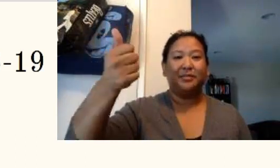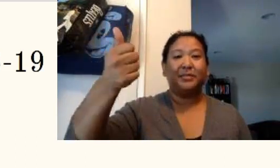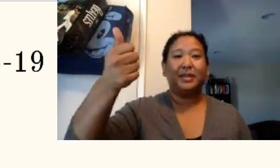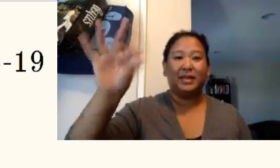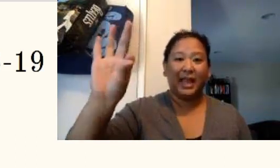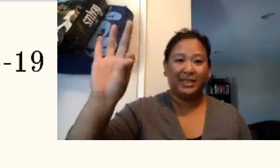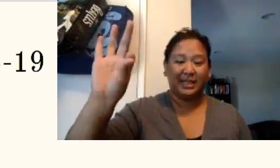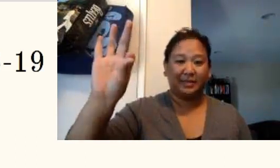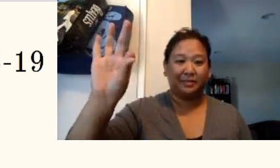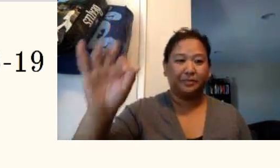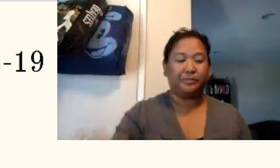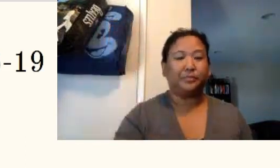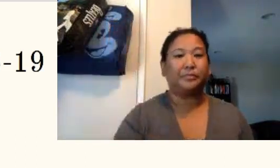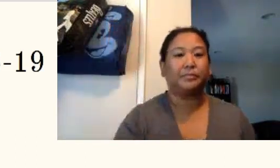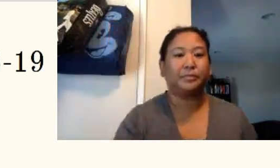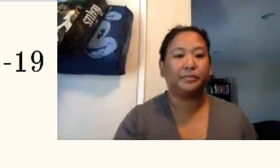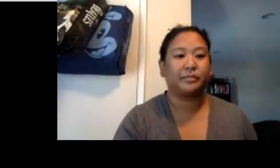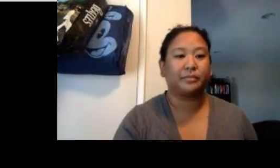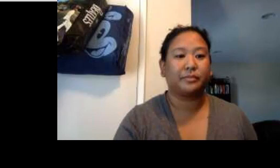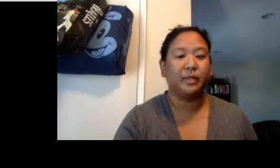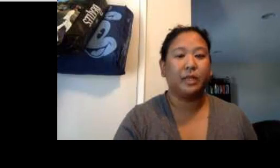18, 19.